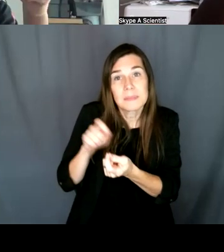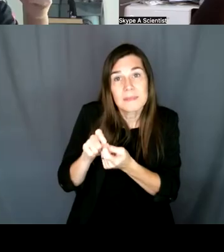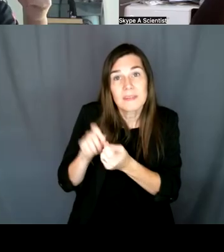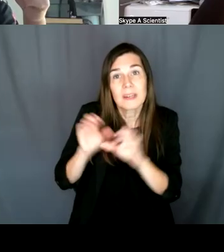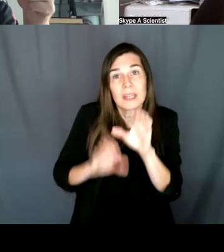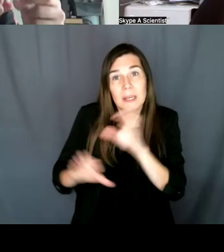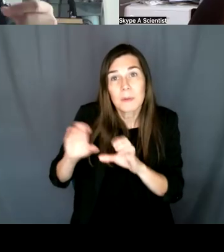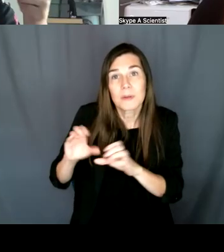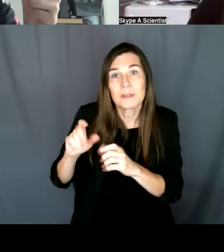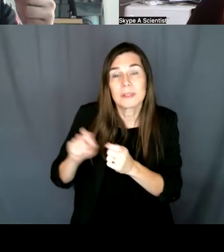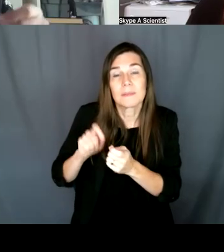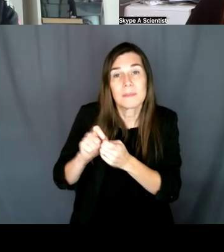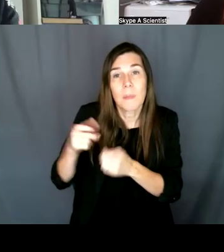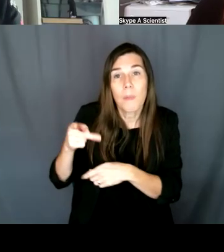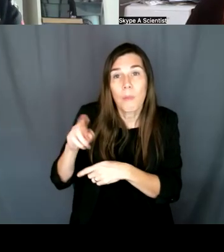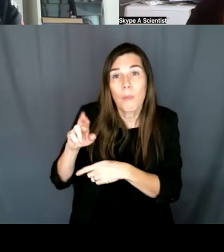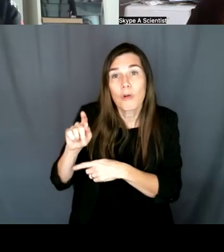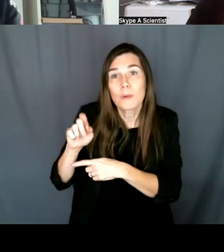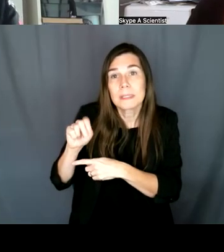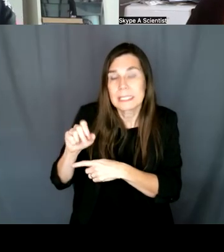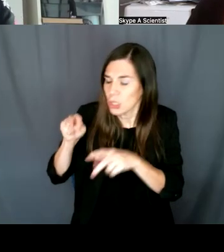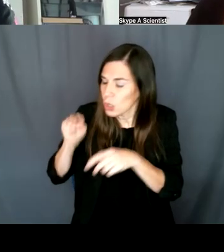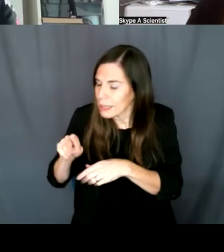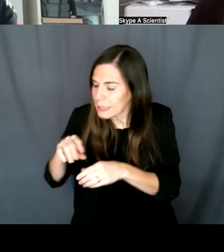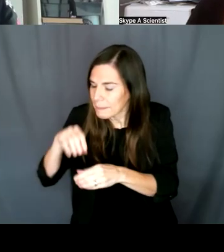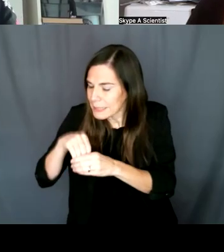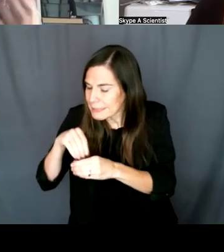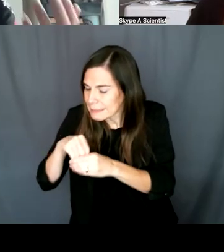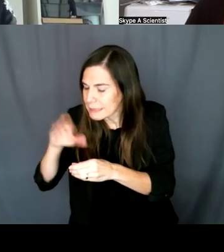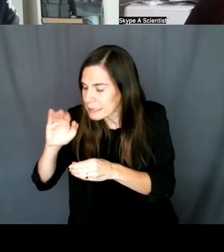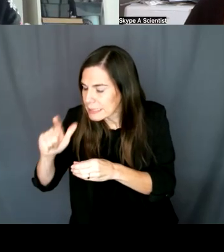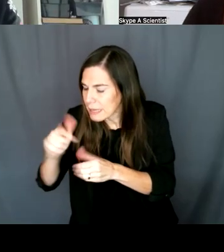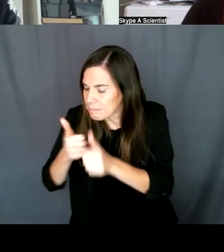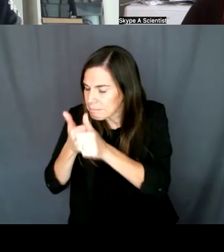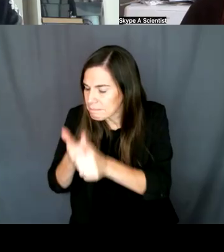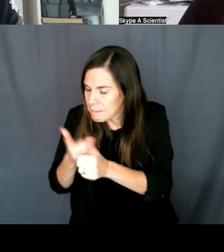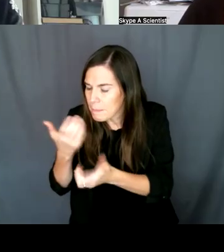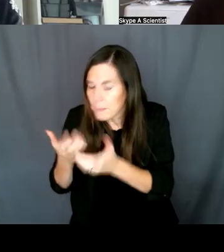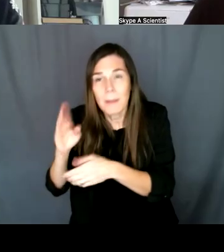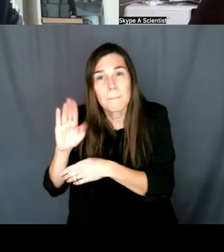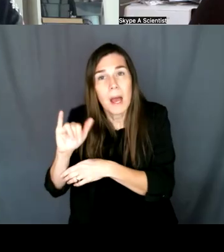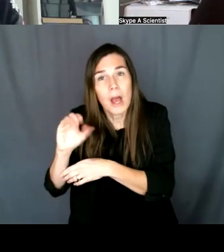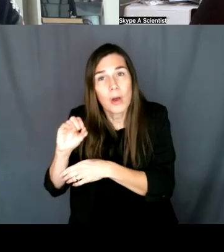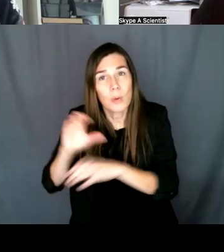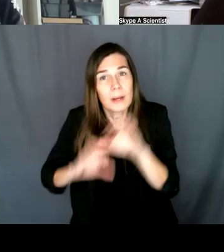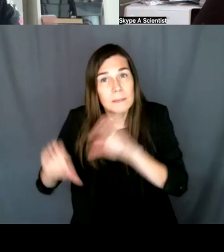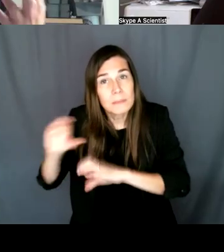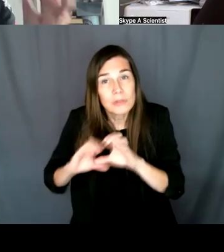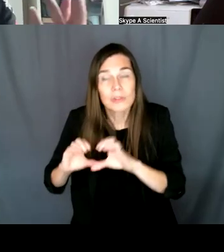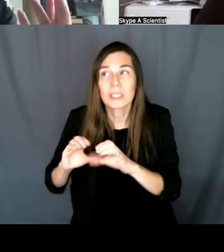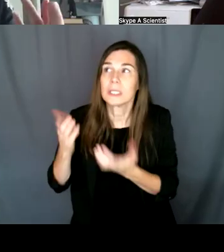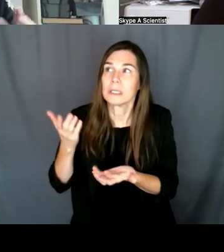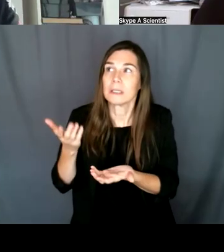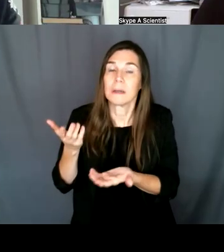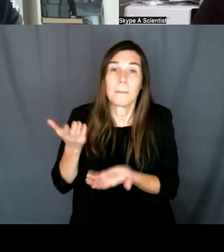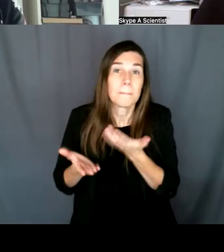throughout the cell and track what they're doing. And so that might be like biochemistry or might be another